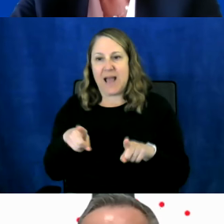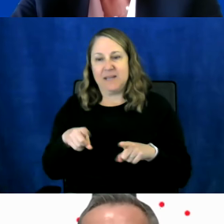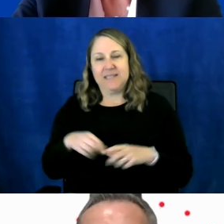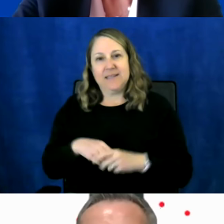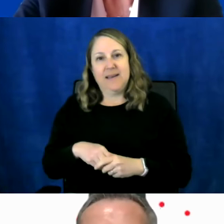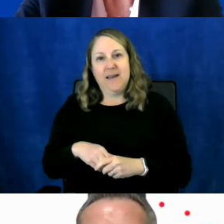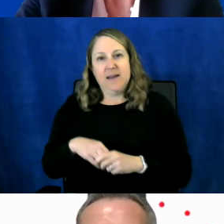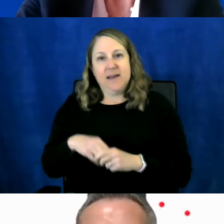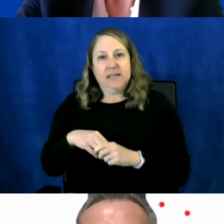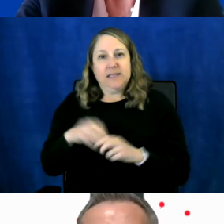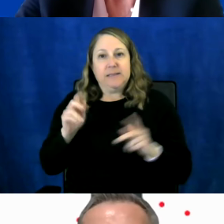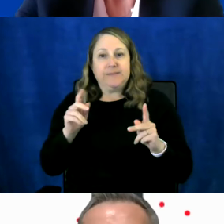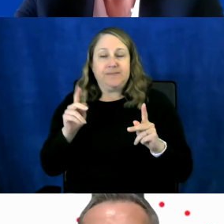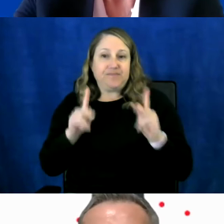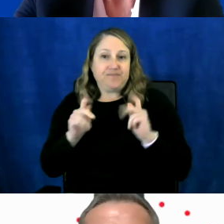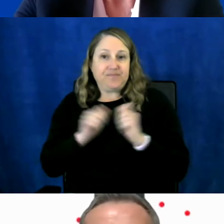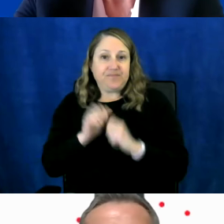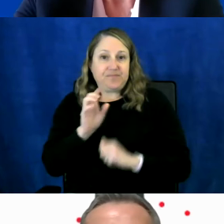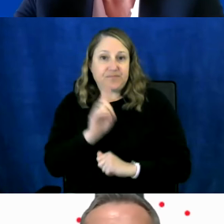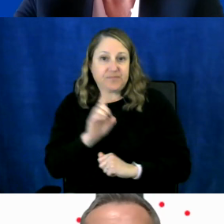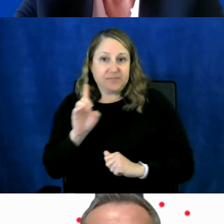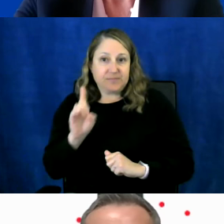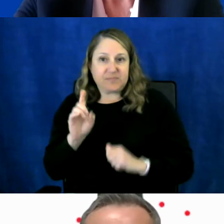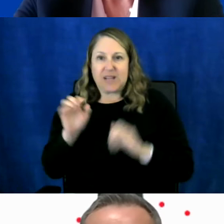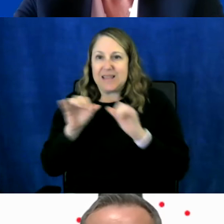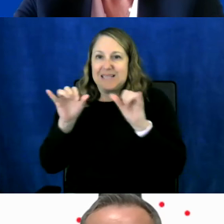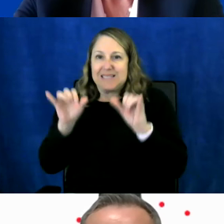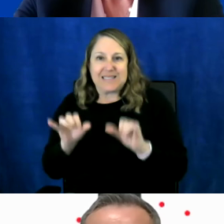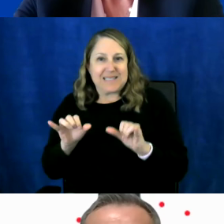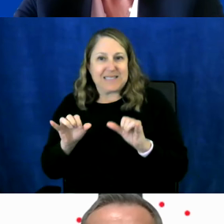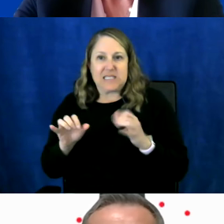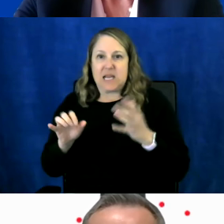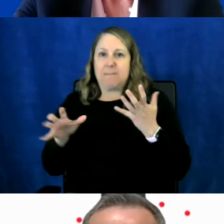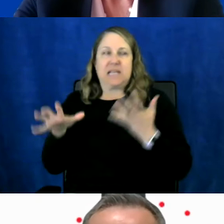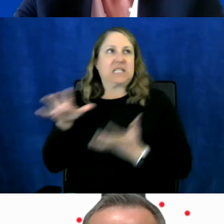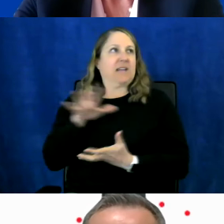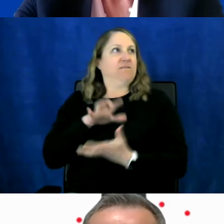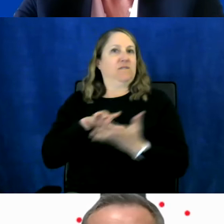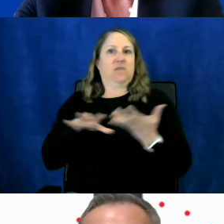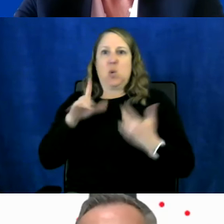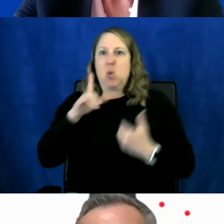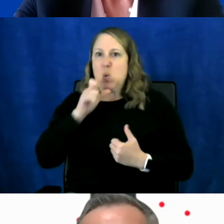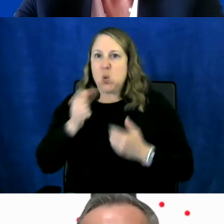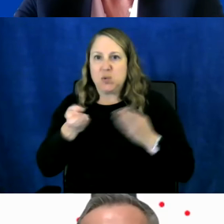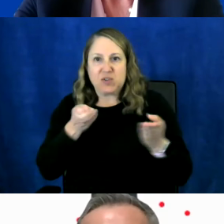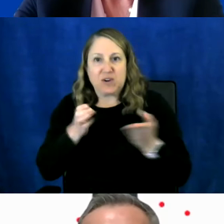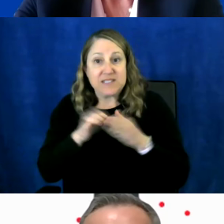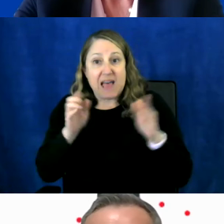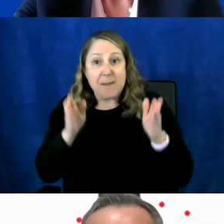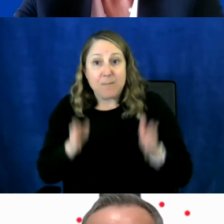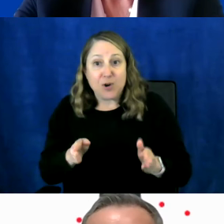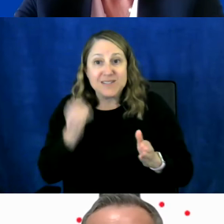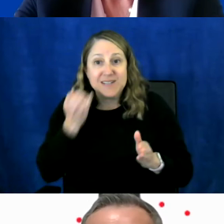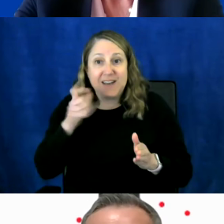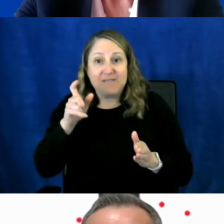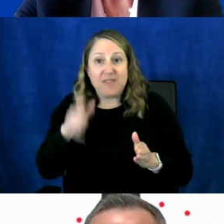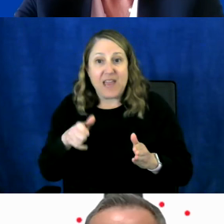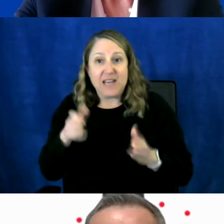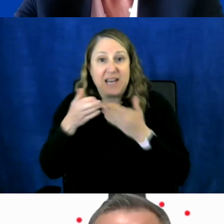people with developmental disabilities is a system confusion. Who serves this person? If the person needs public assistance, if